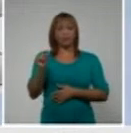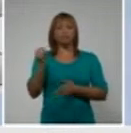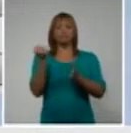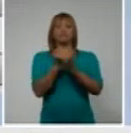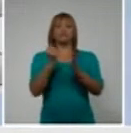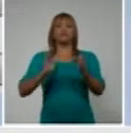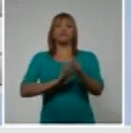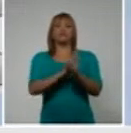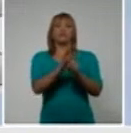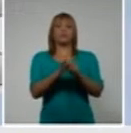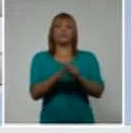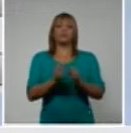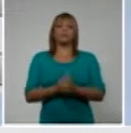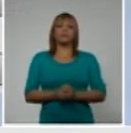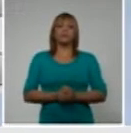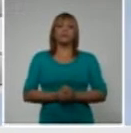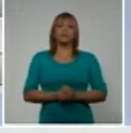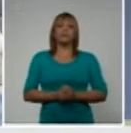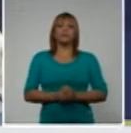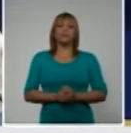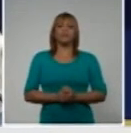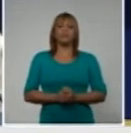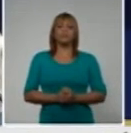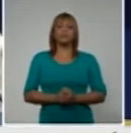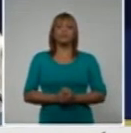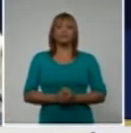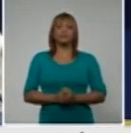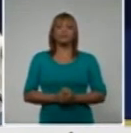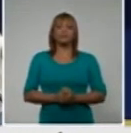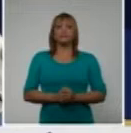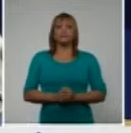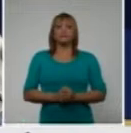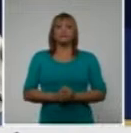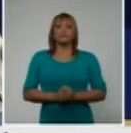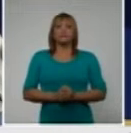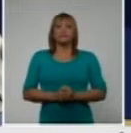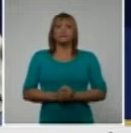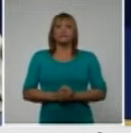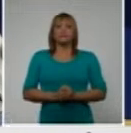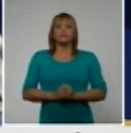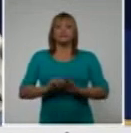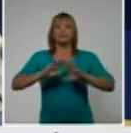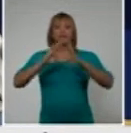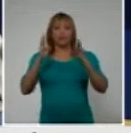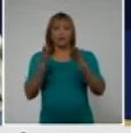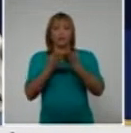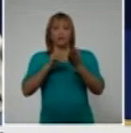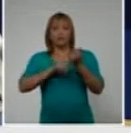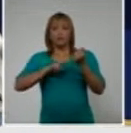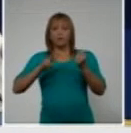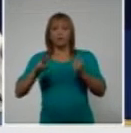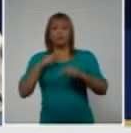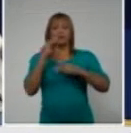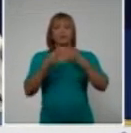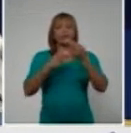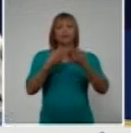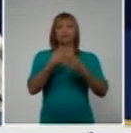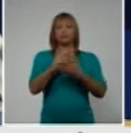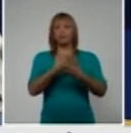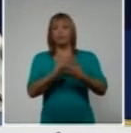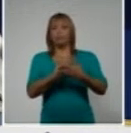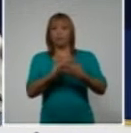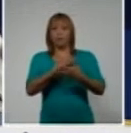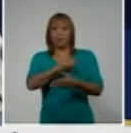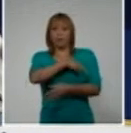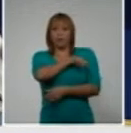de Cuba, 145. Pinar del Rio processed 98 samples. Artemisa, 68,